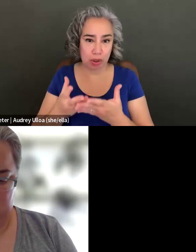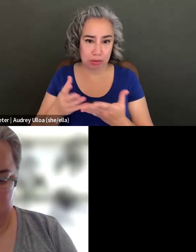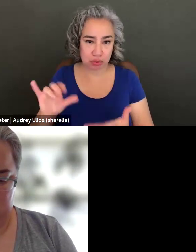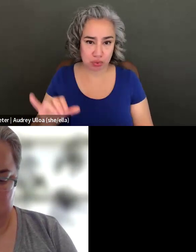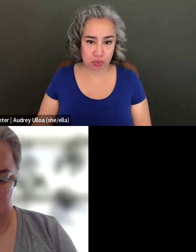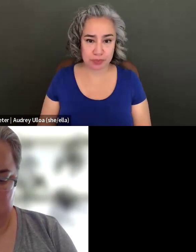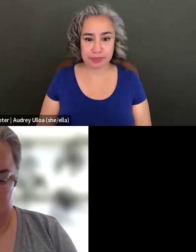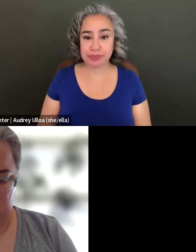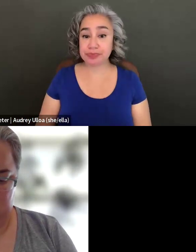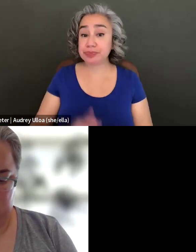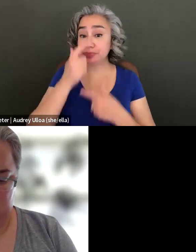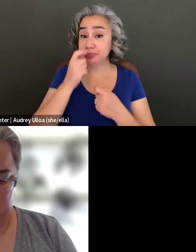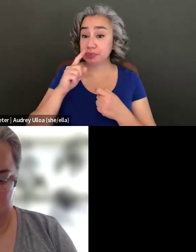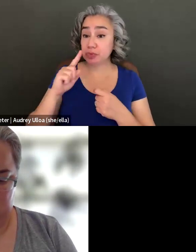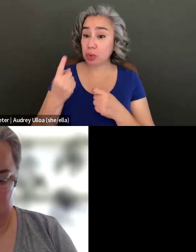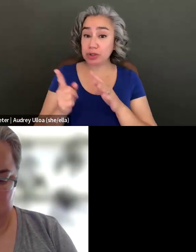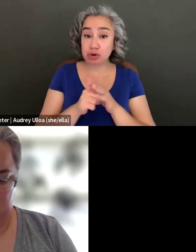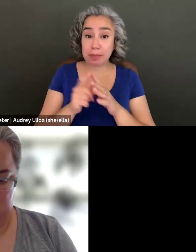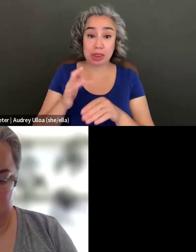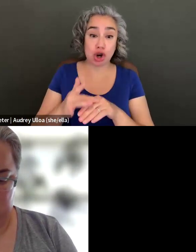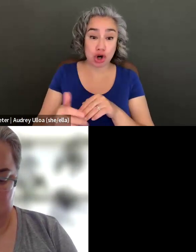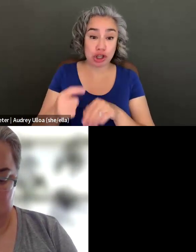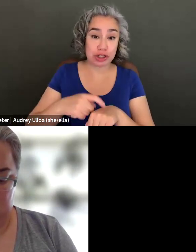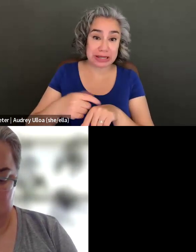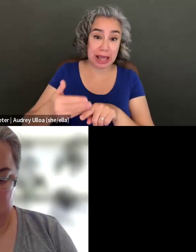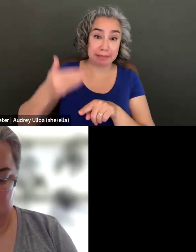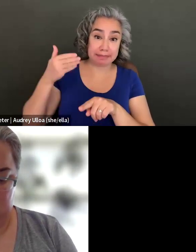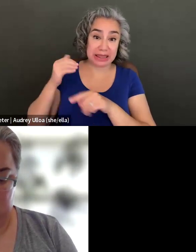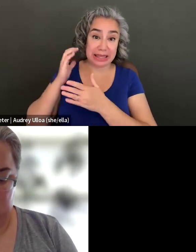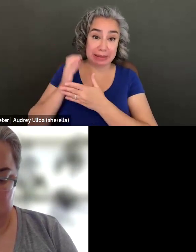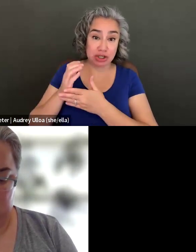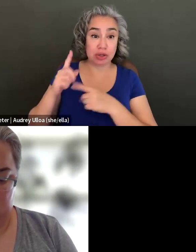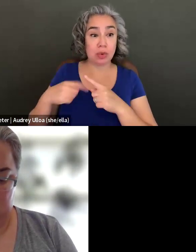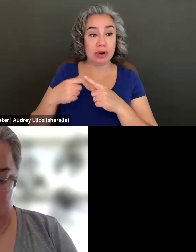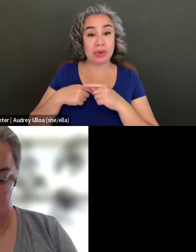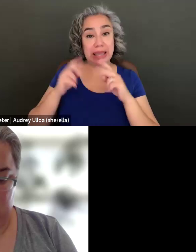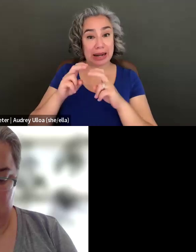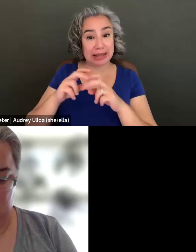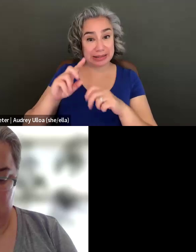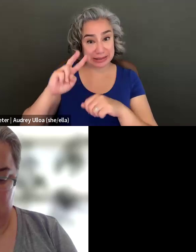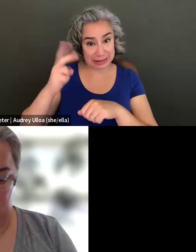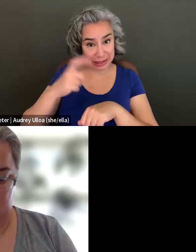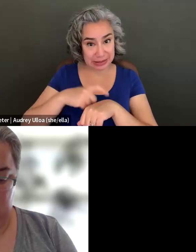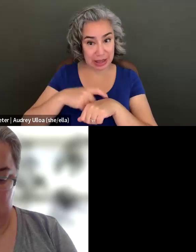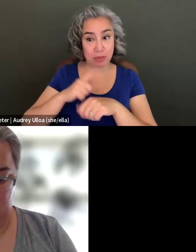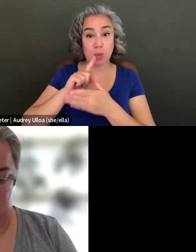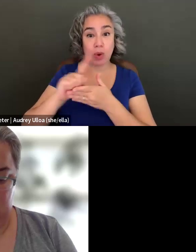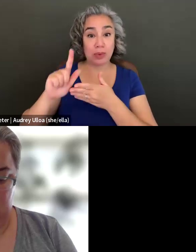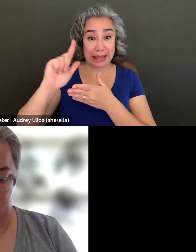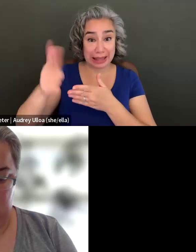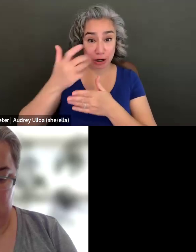interestingly, this was only reflected at the earlier time point from these images. When we analyzed the second time point a week later under heat